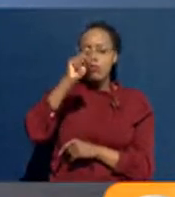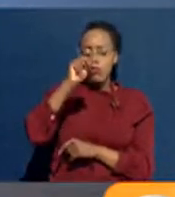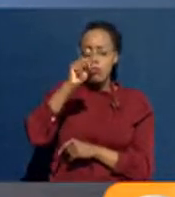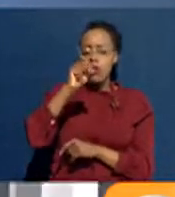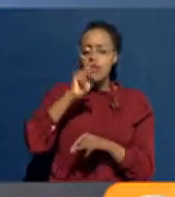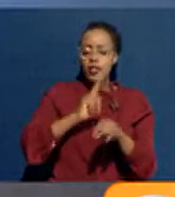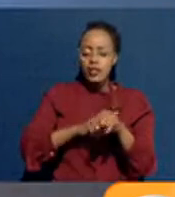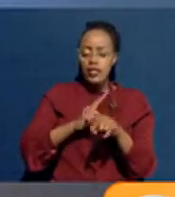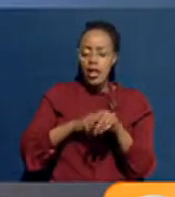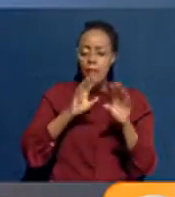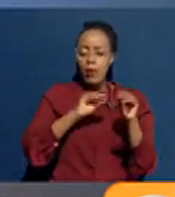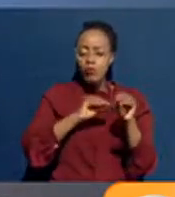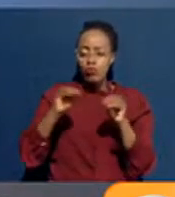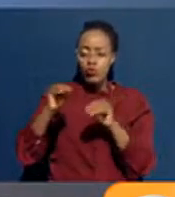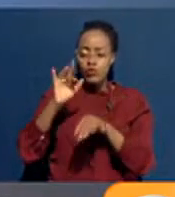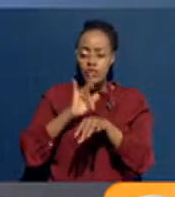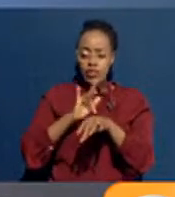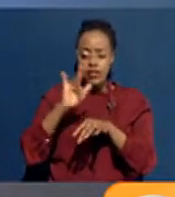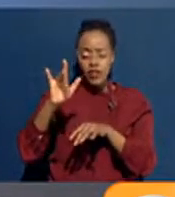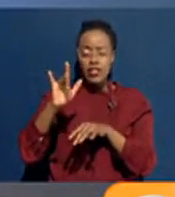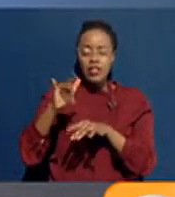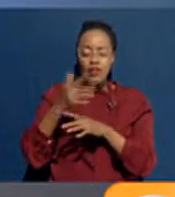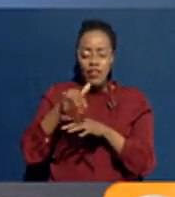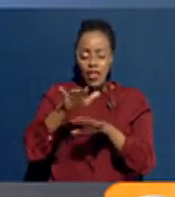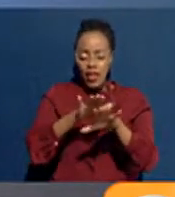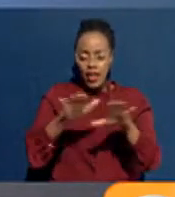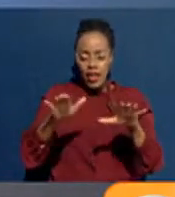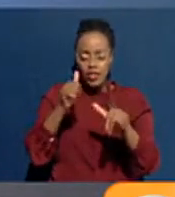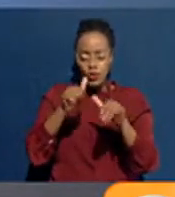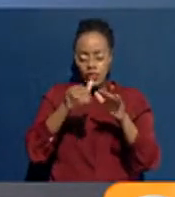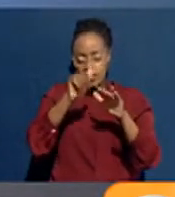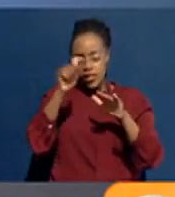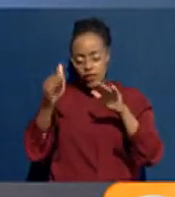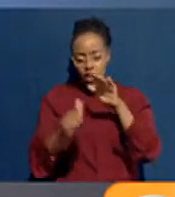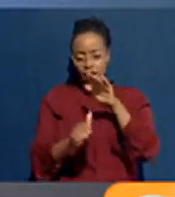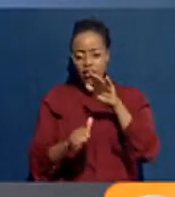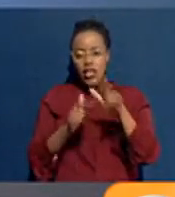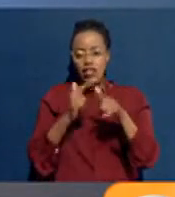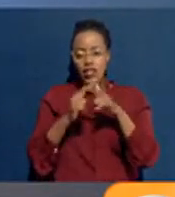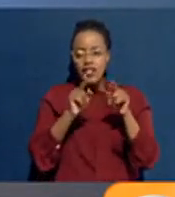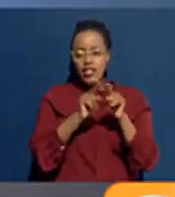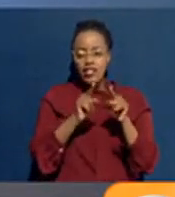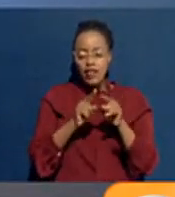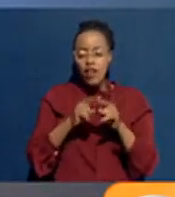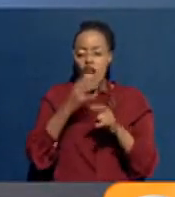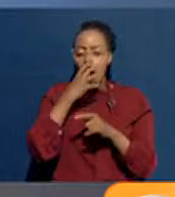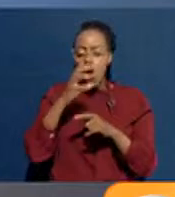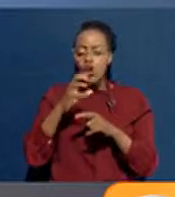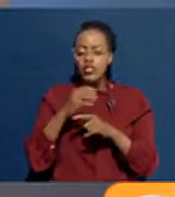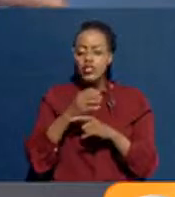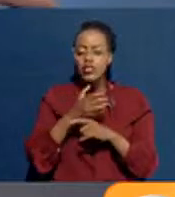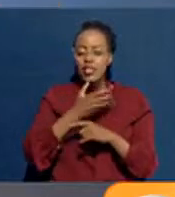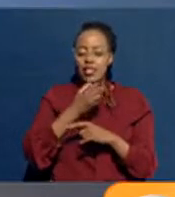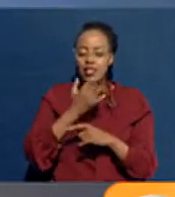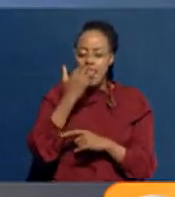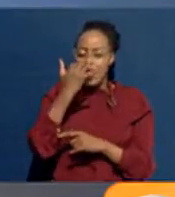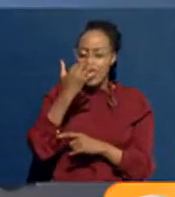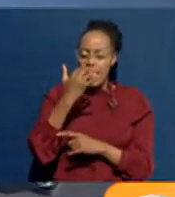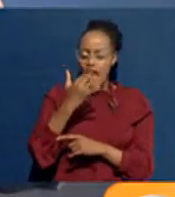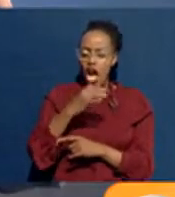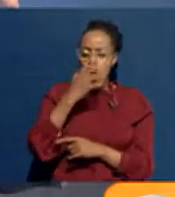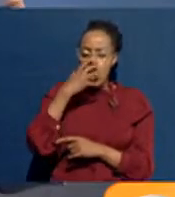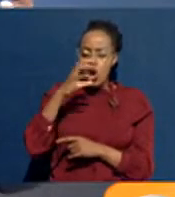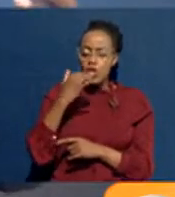it moves, it hits the ground under it. Yeah. And heated air rises. Once that heated